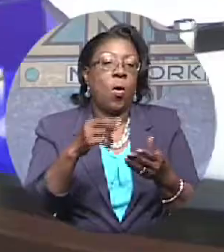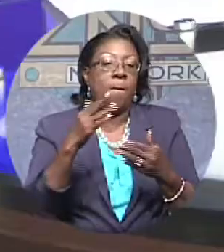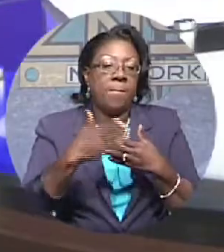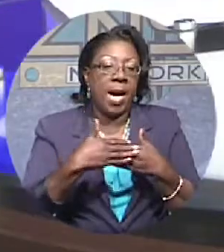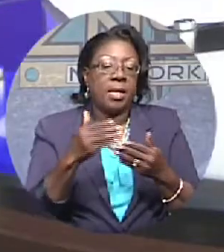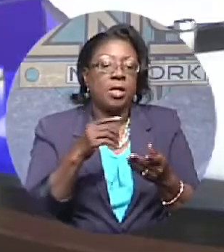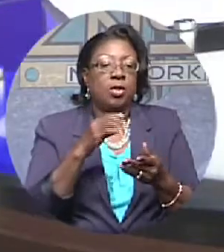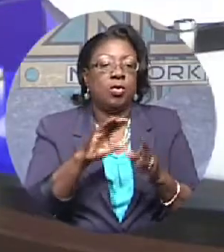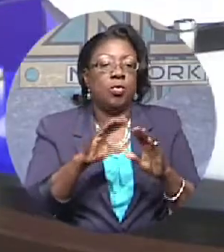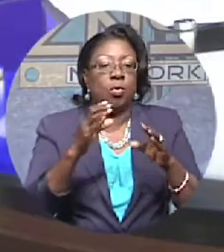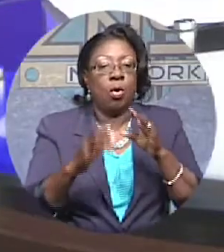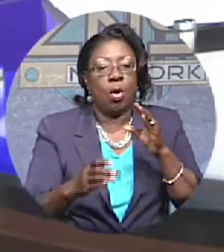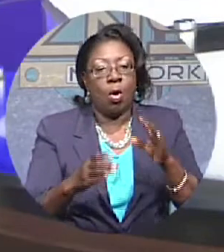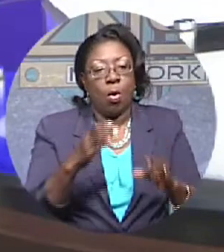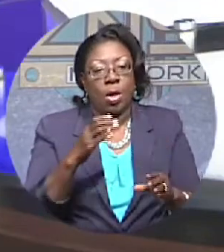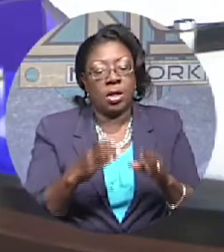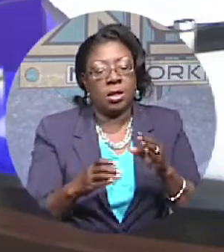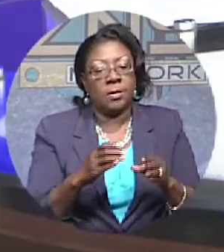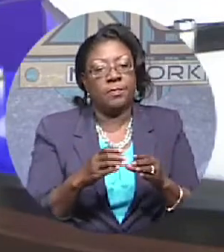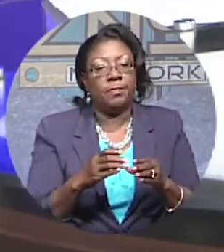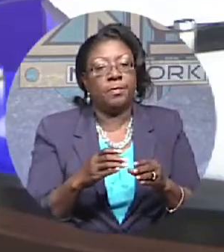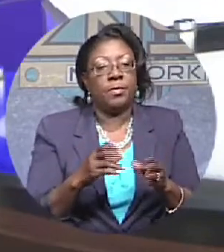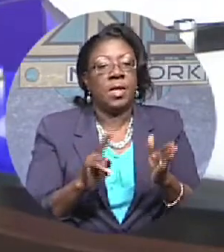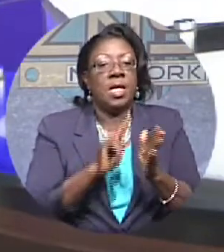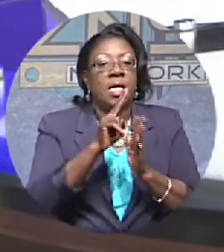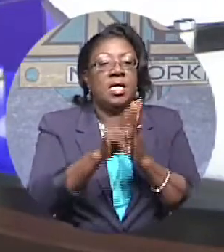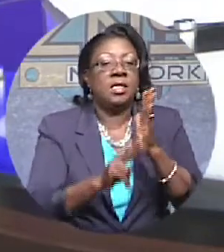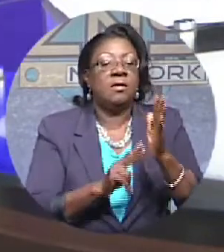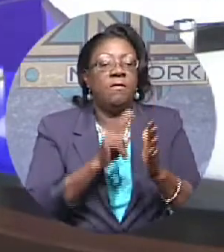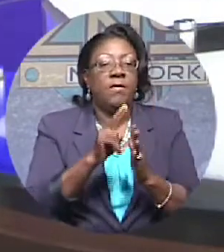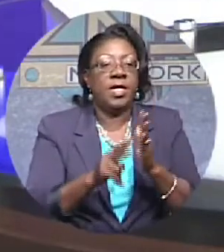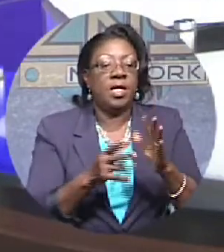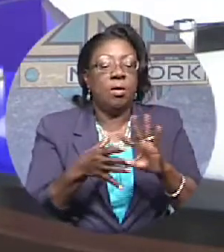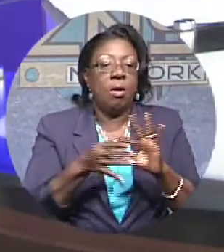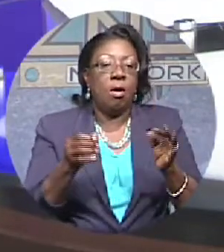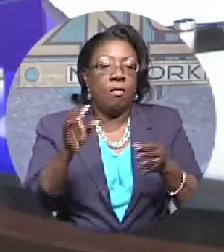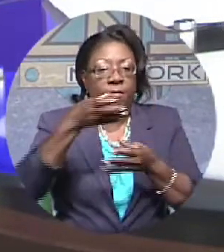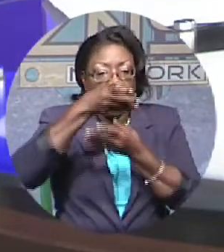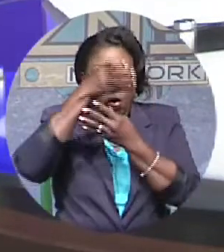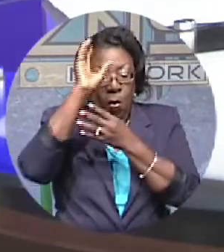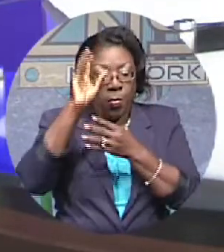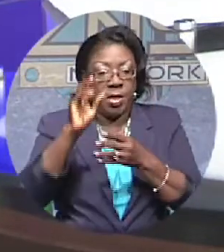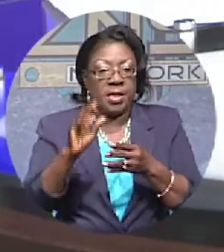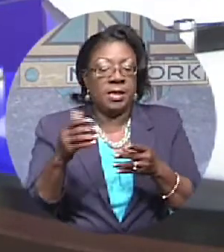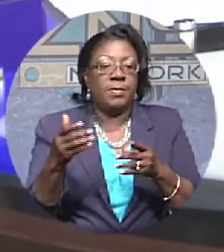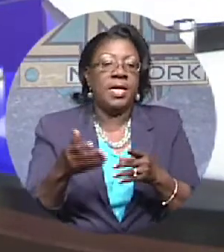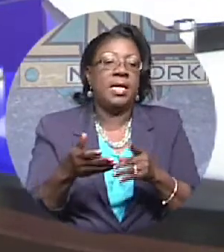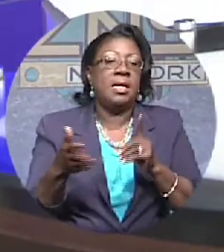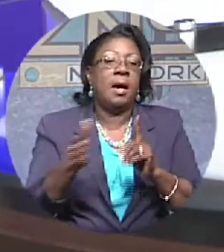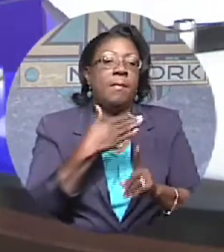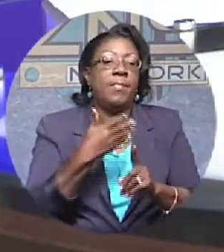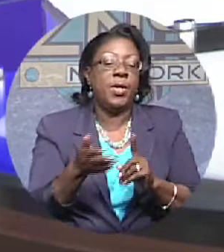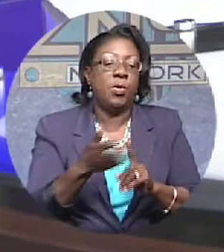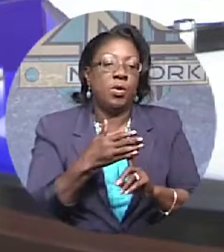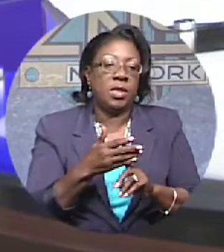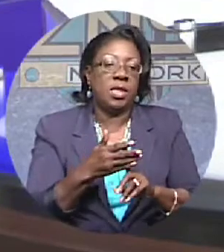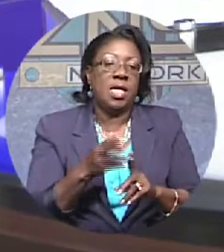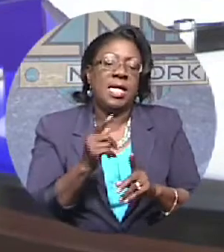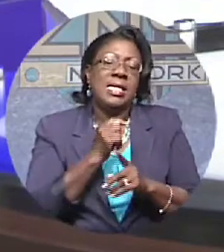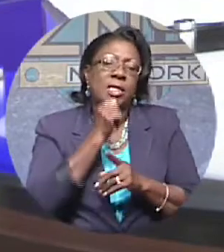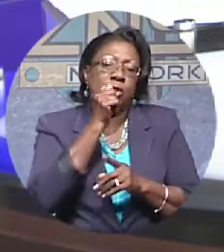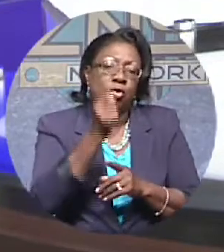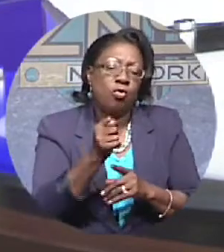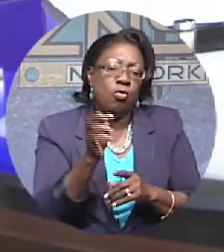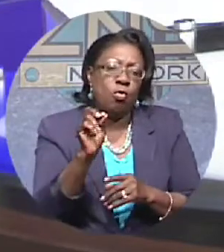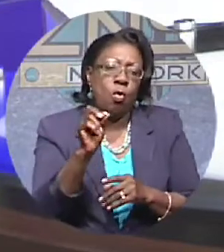News. Is the video of Cubans being physically abused at the detention center a fraud? This is a question